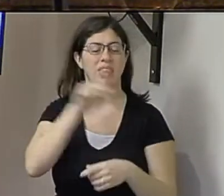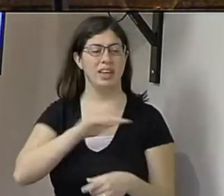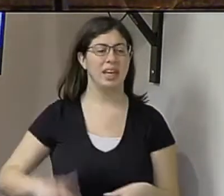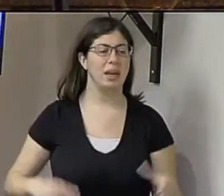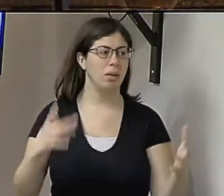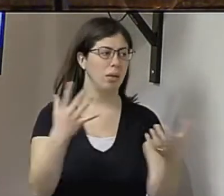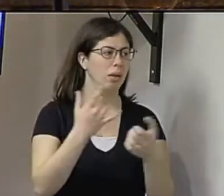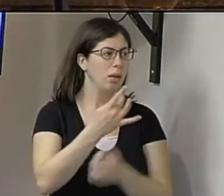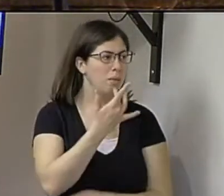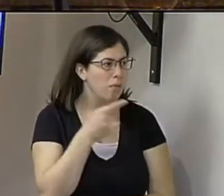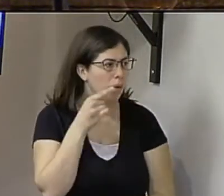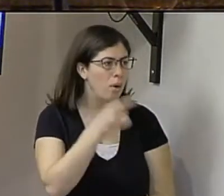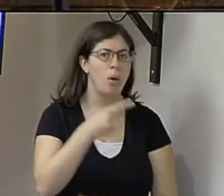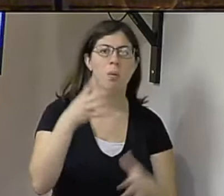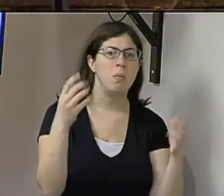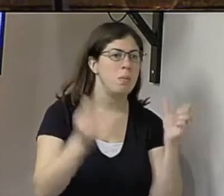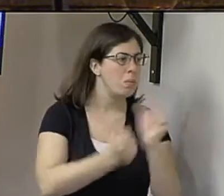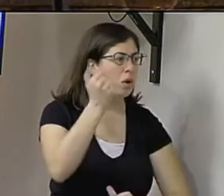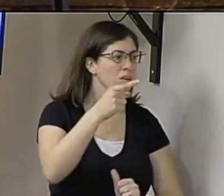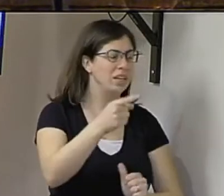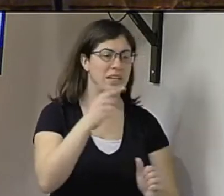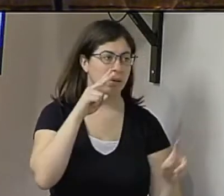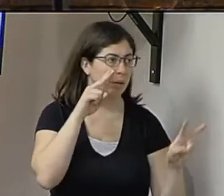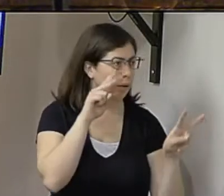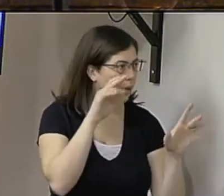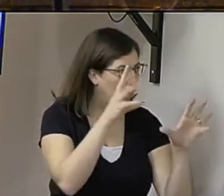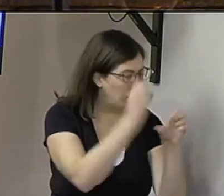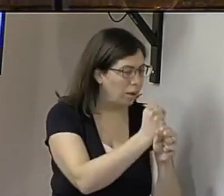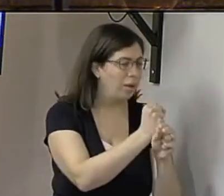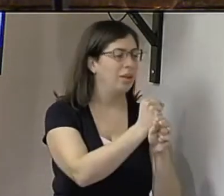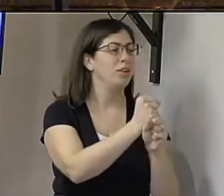all the women, and she won grace and favor in his sight more than all the virgins, so